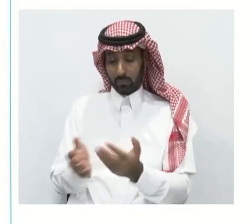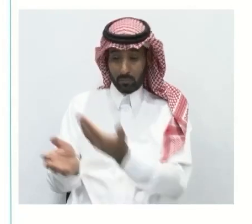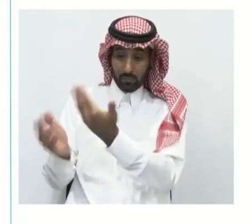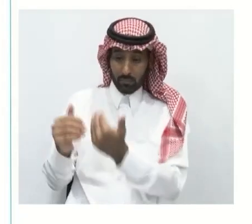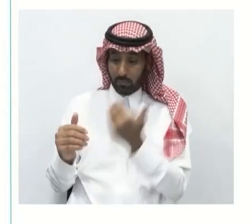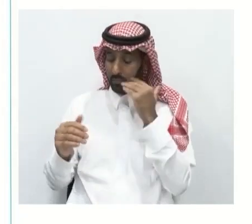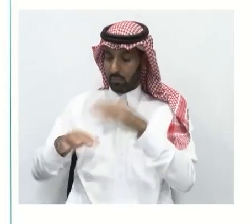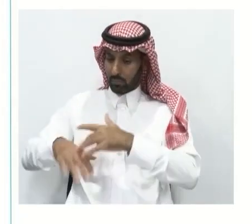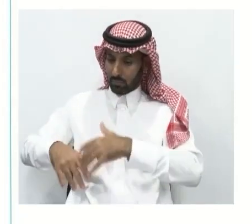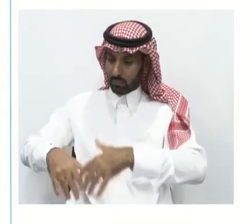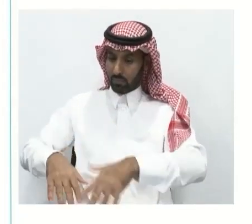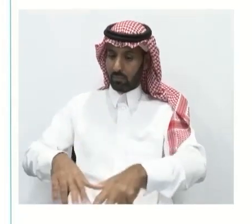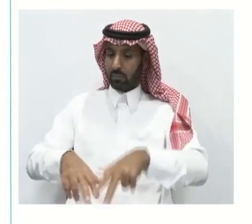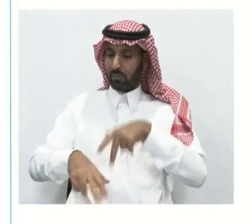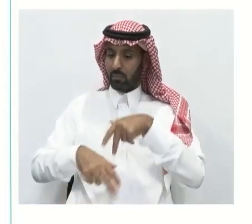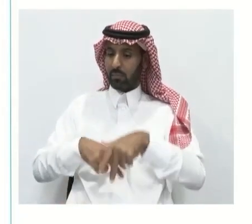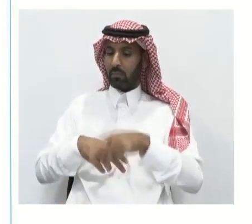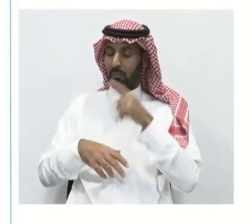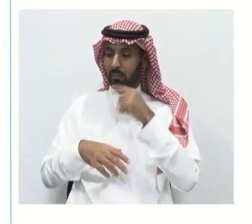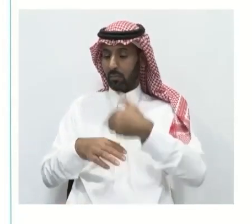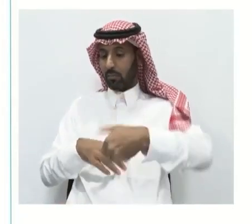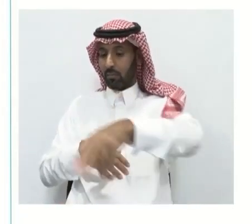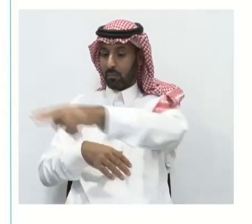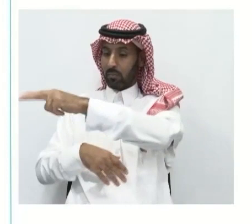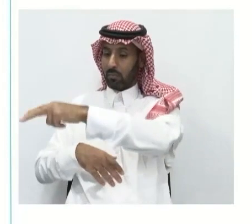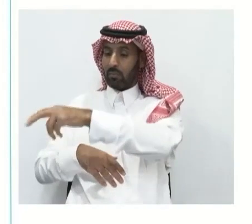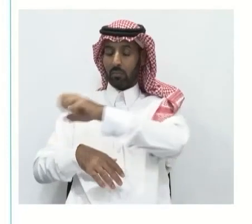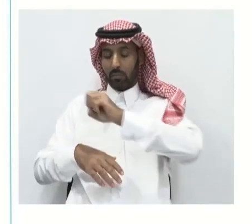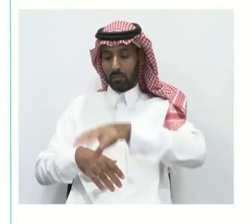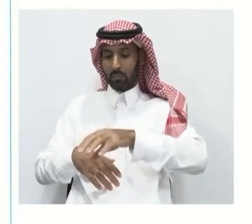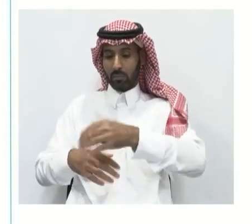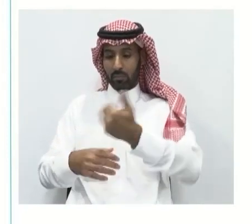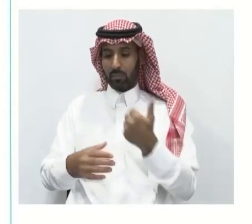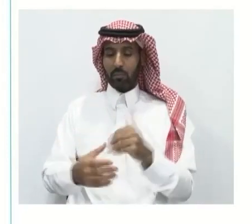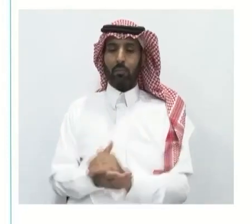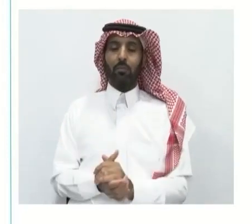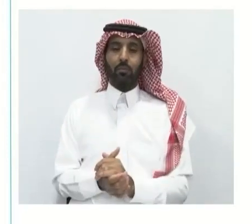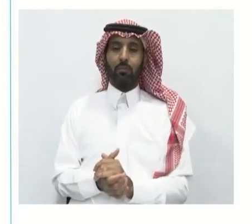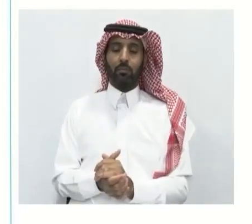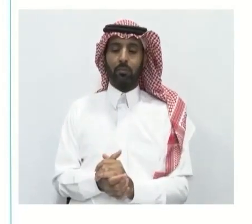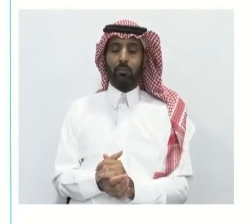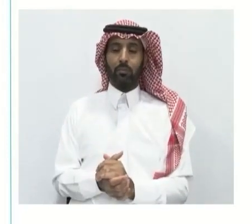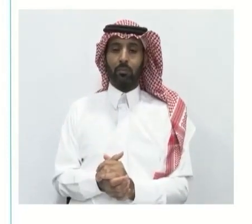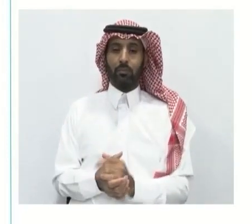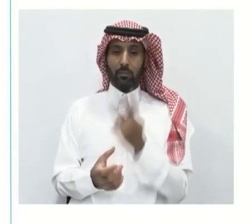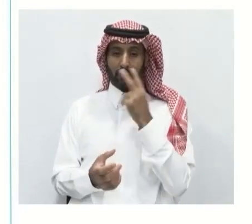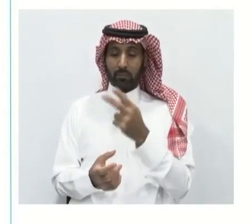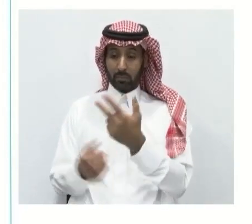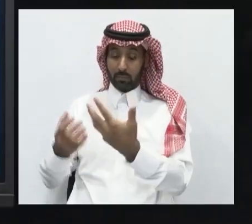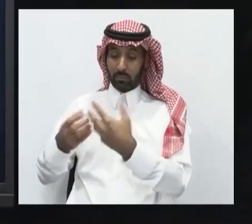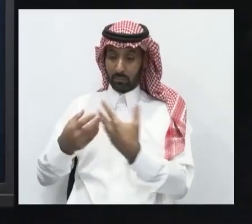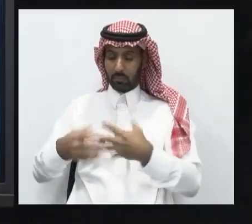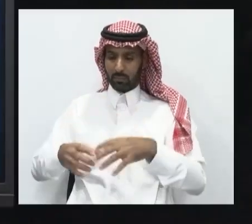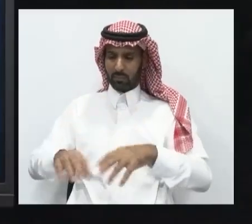the store, the window must have been broken from the inside. So this means that once he saw the